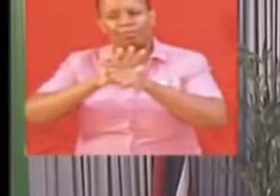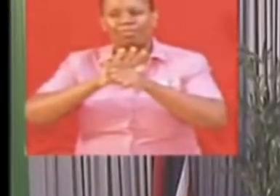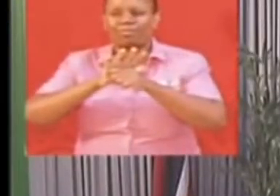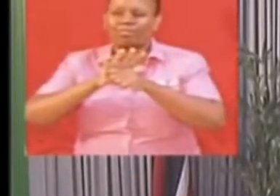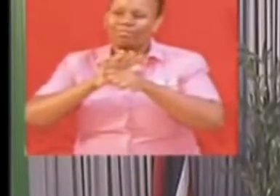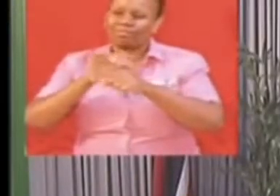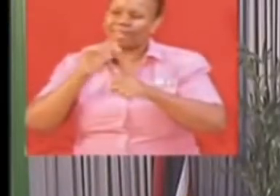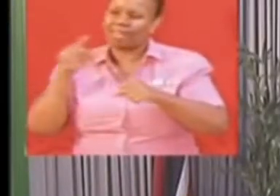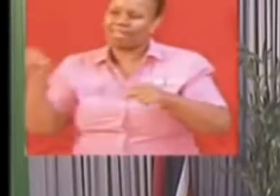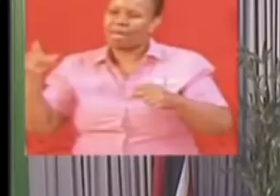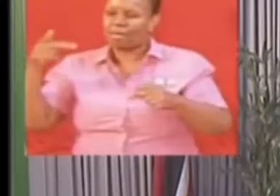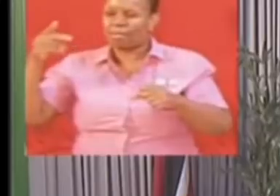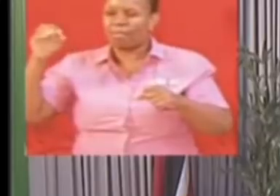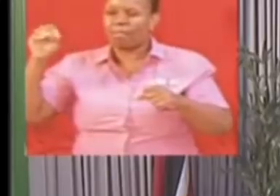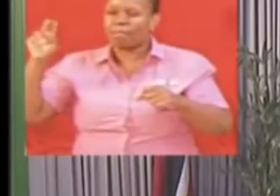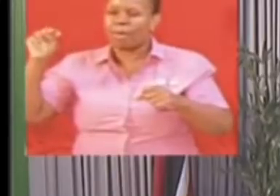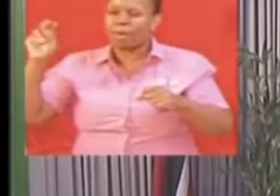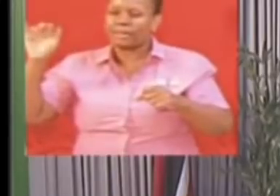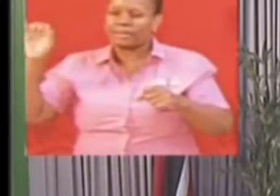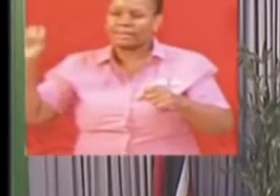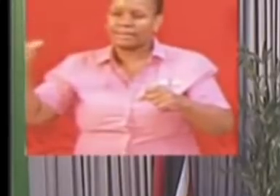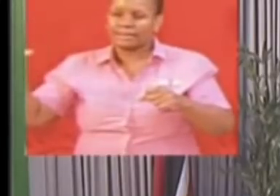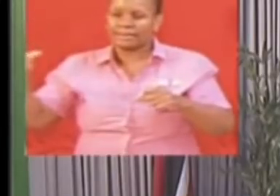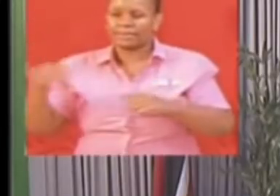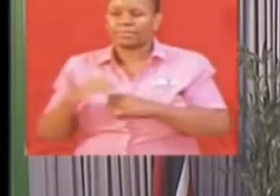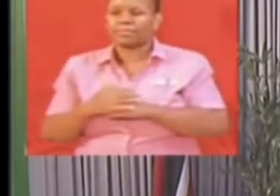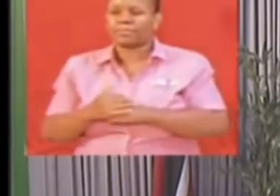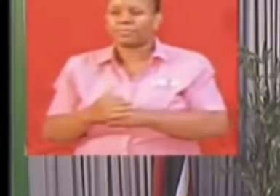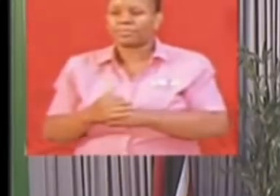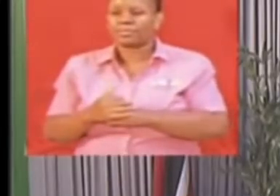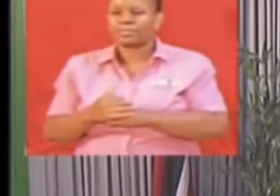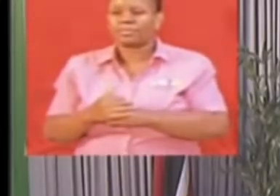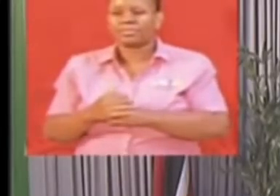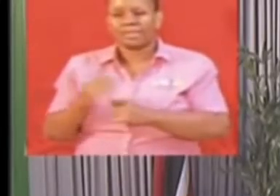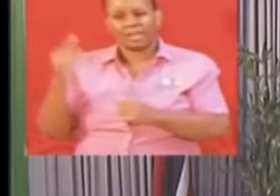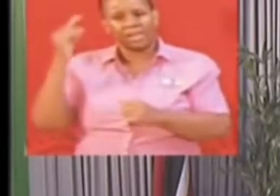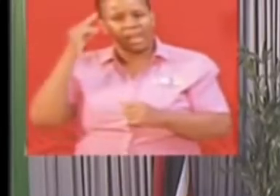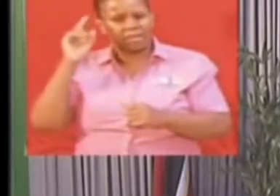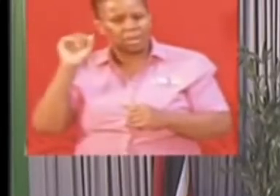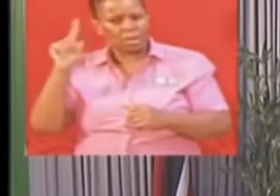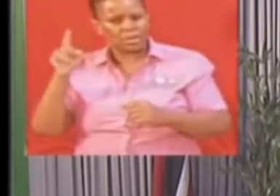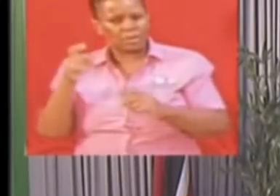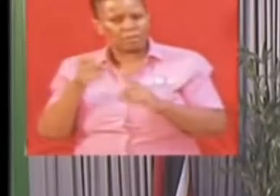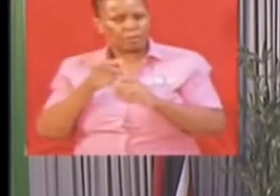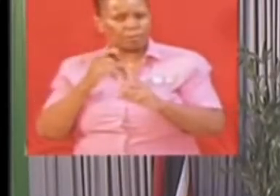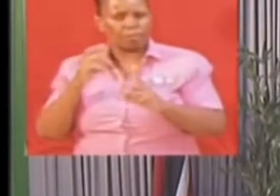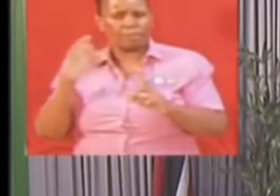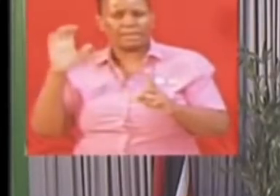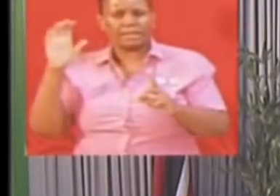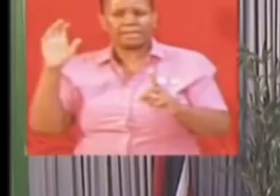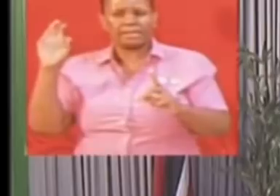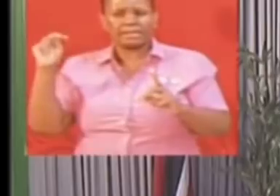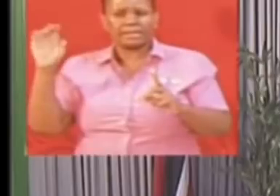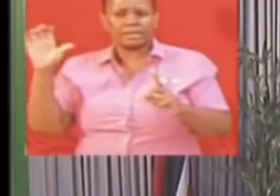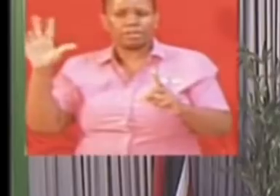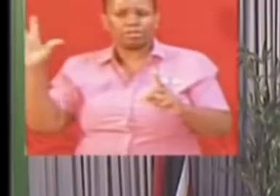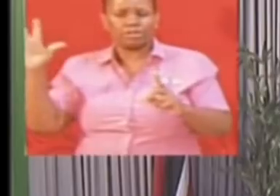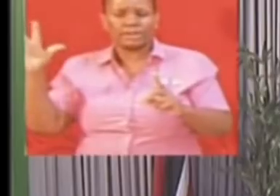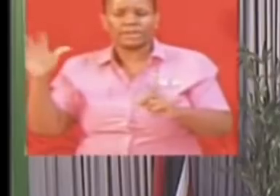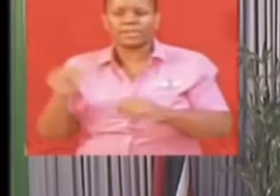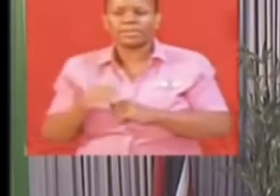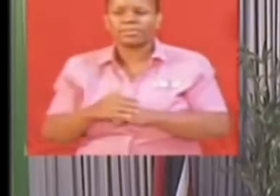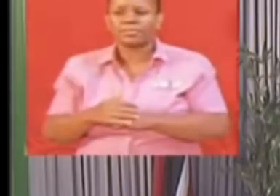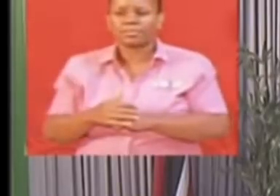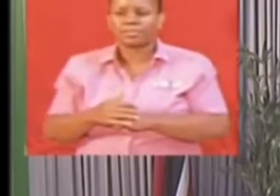Thank you very much, Prime Minister. I think we have a question from CNC3. Could we please open up for CNC3? I think we had